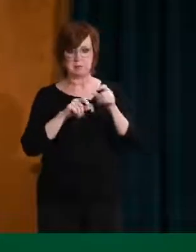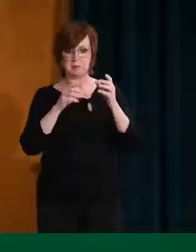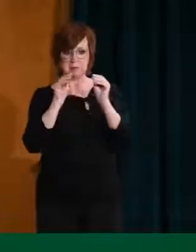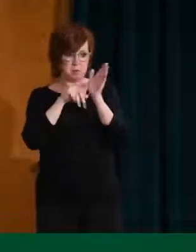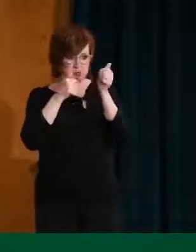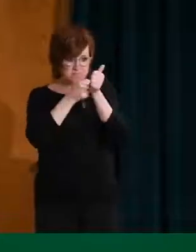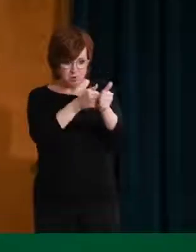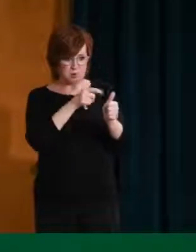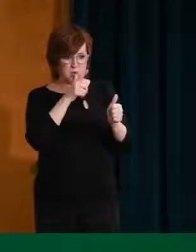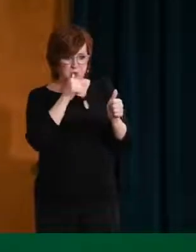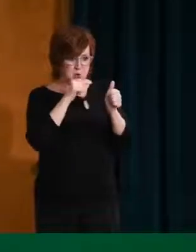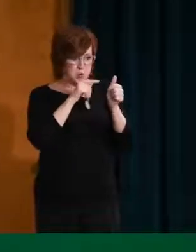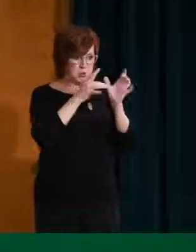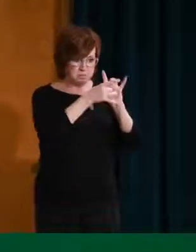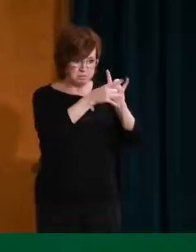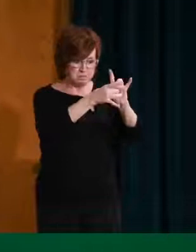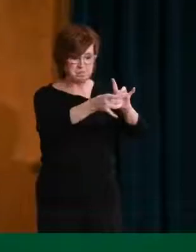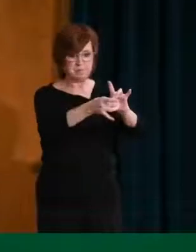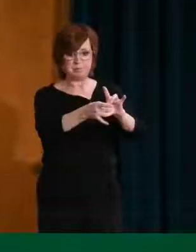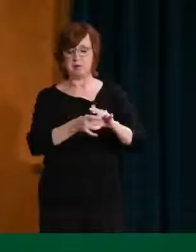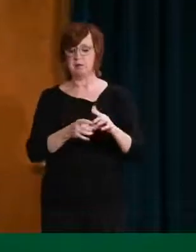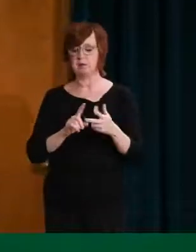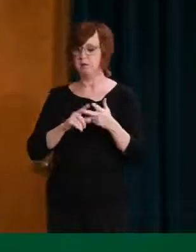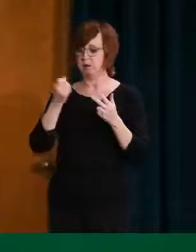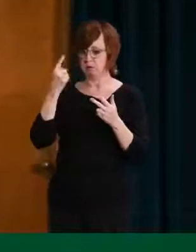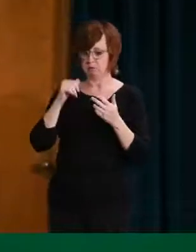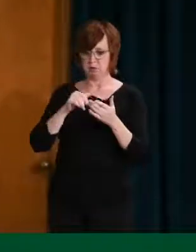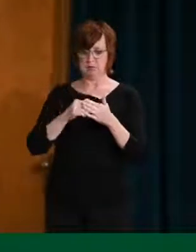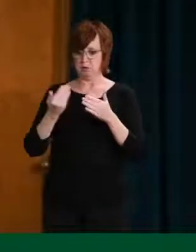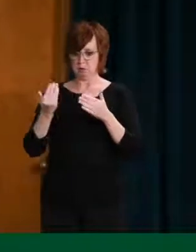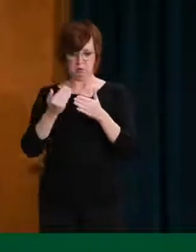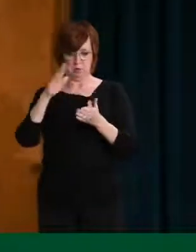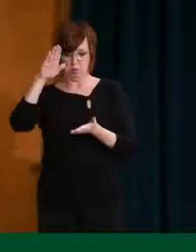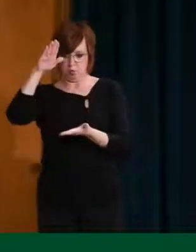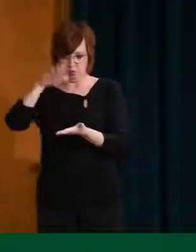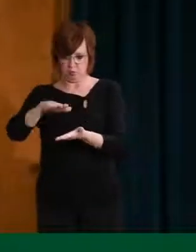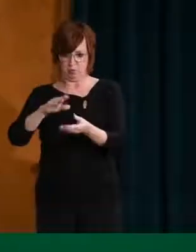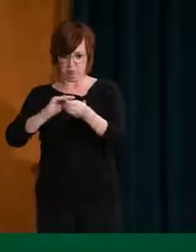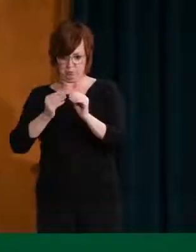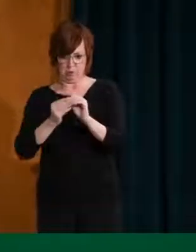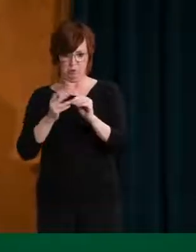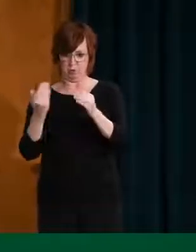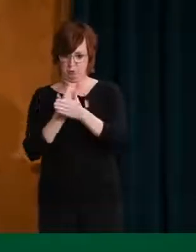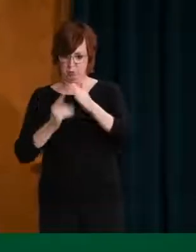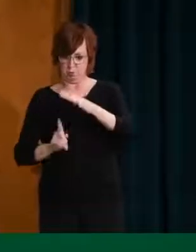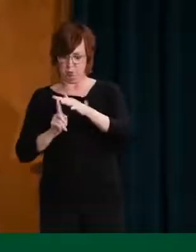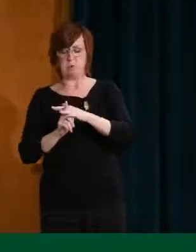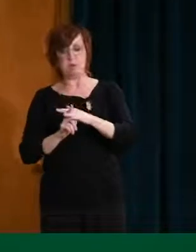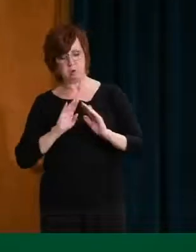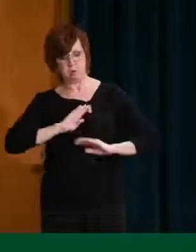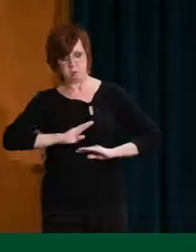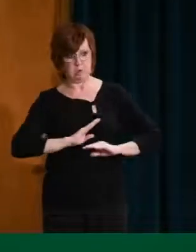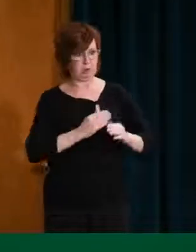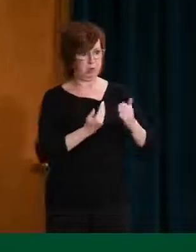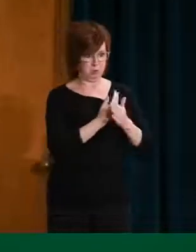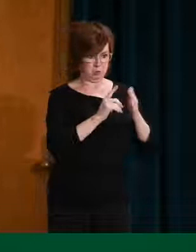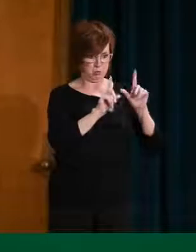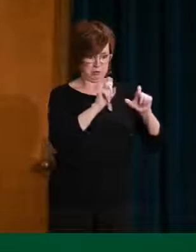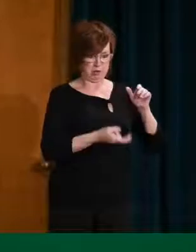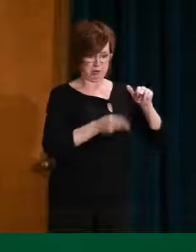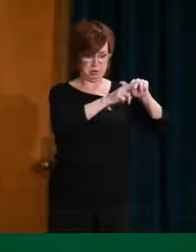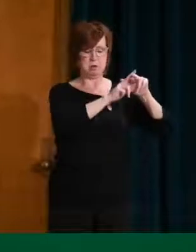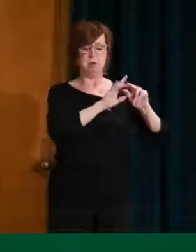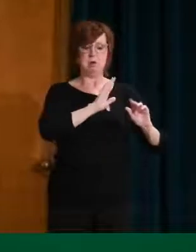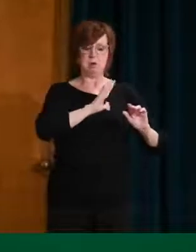of new cases alongside high numbers of tests means that our efforts to reduce the spread of